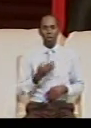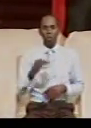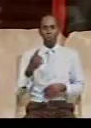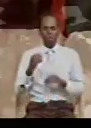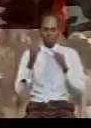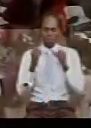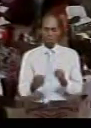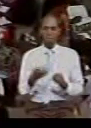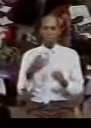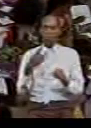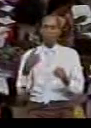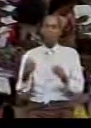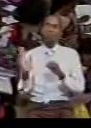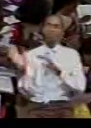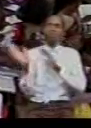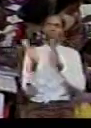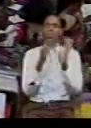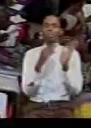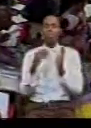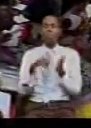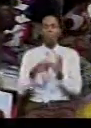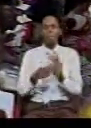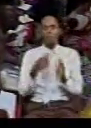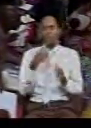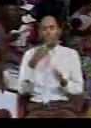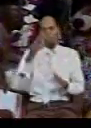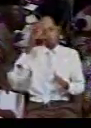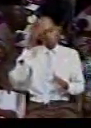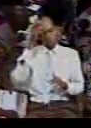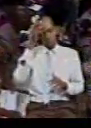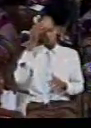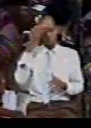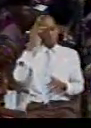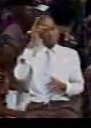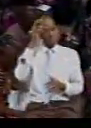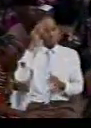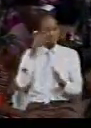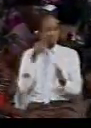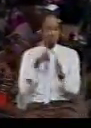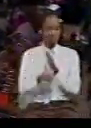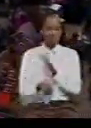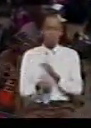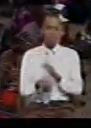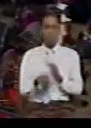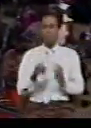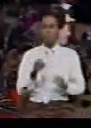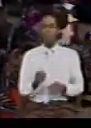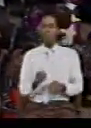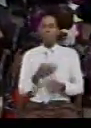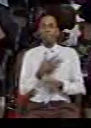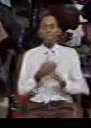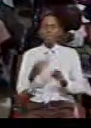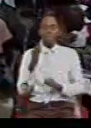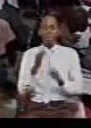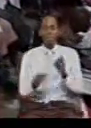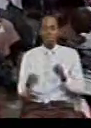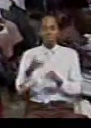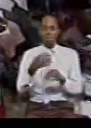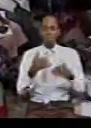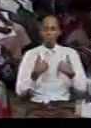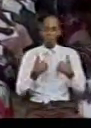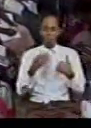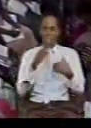Satan. Satan kills. Satan deadens life. And if you have been obedient to